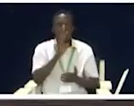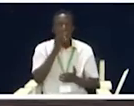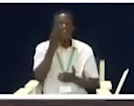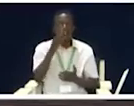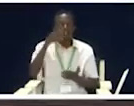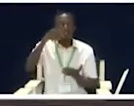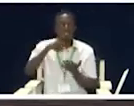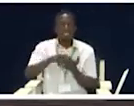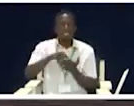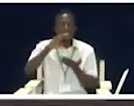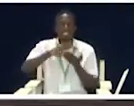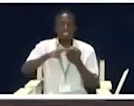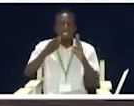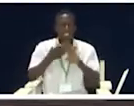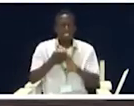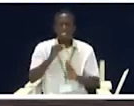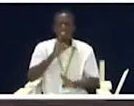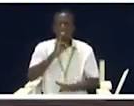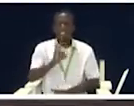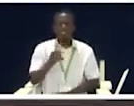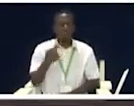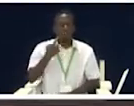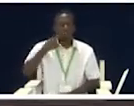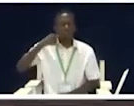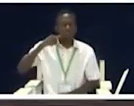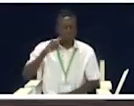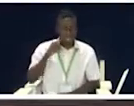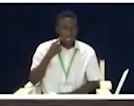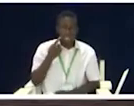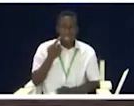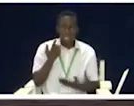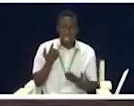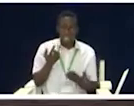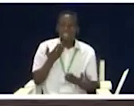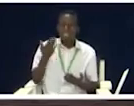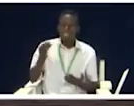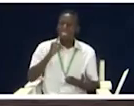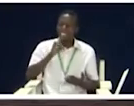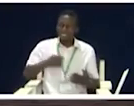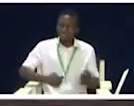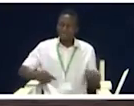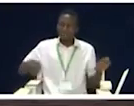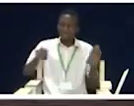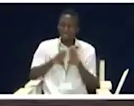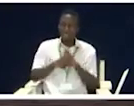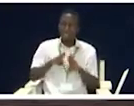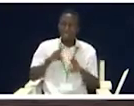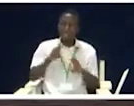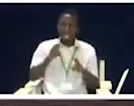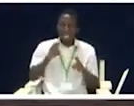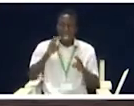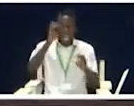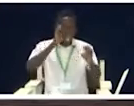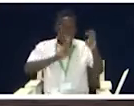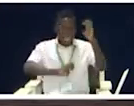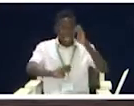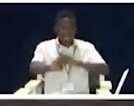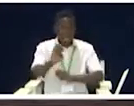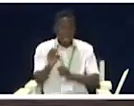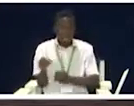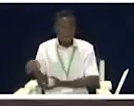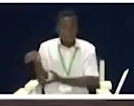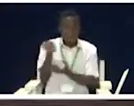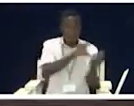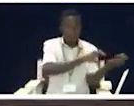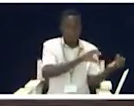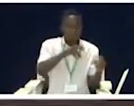is bitter and there is barrenness. Elisha said, give me a new bowl. And he poured salt in it. He went to the source of the